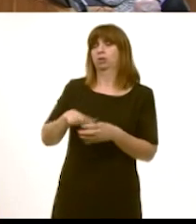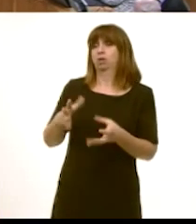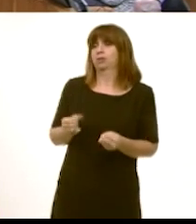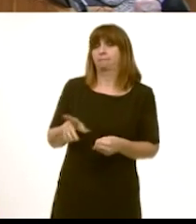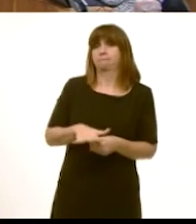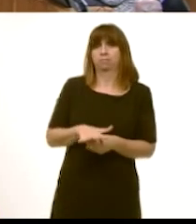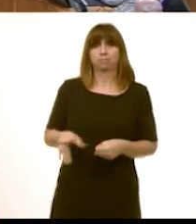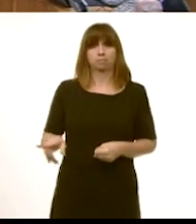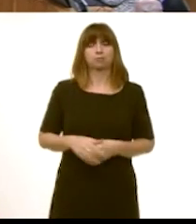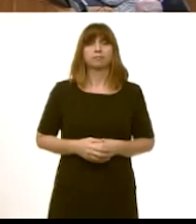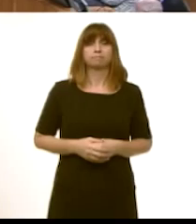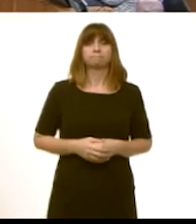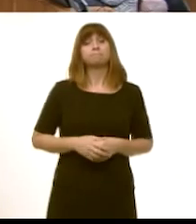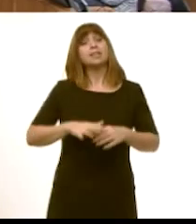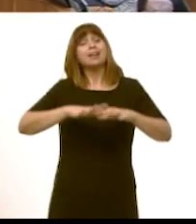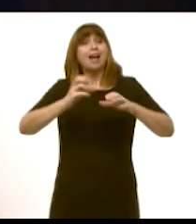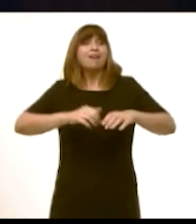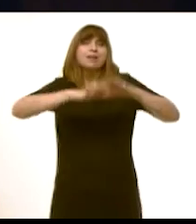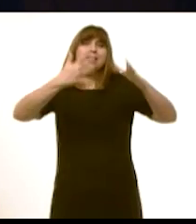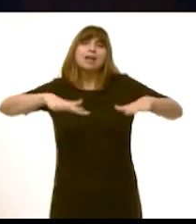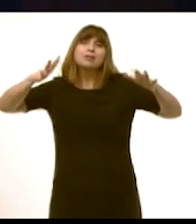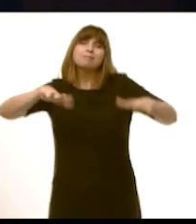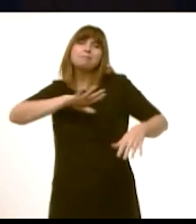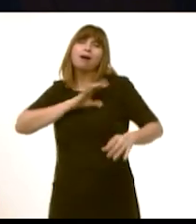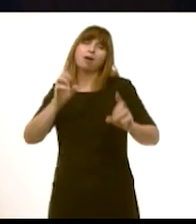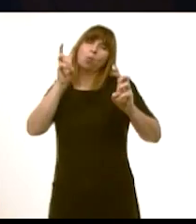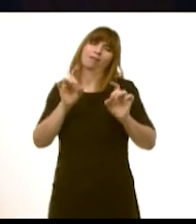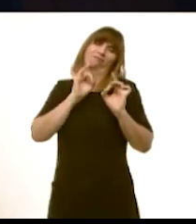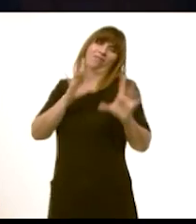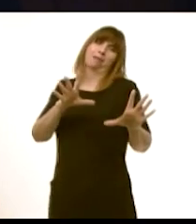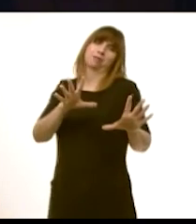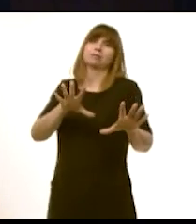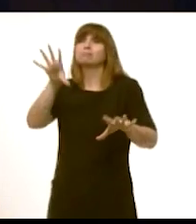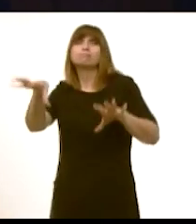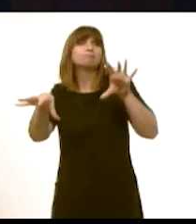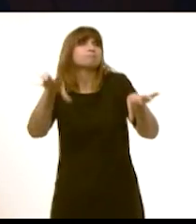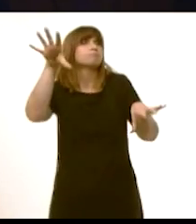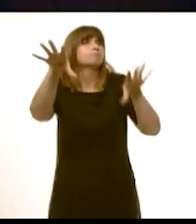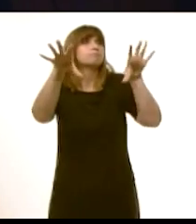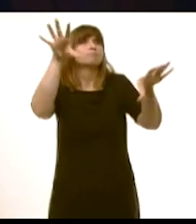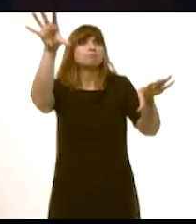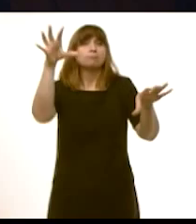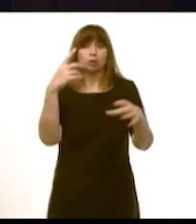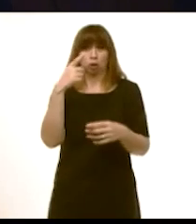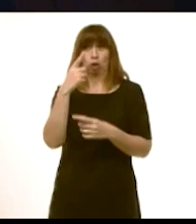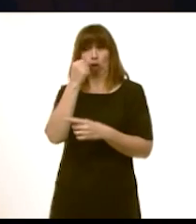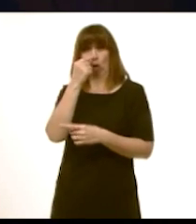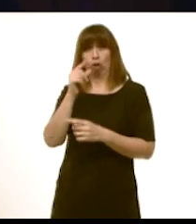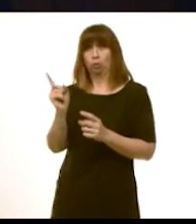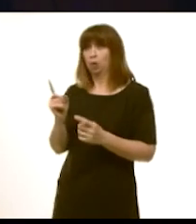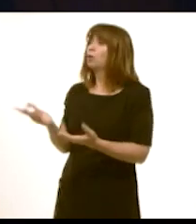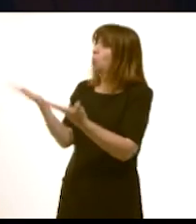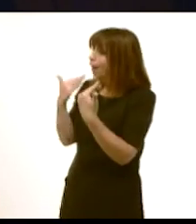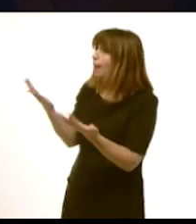for the national parks of Wales and our other iconic landscapes to play a major part in enriching our initial